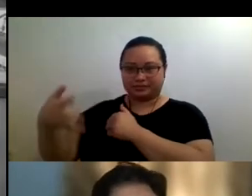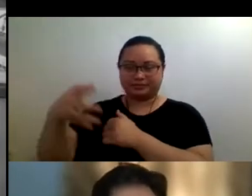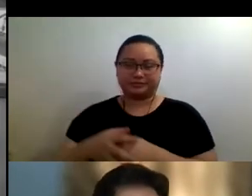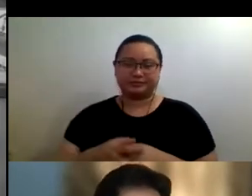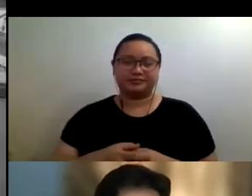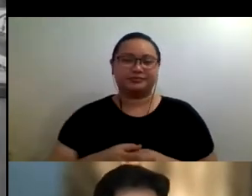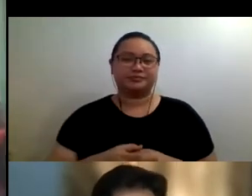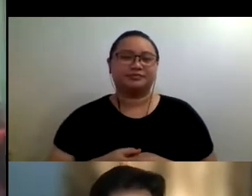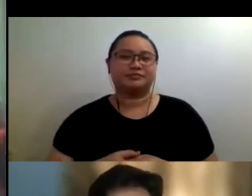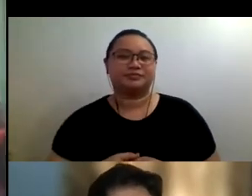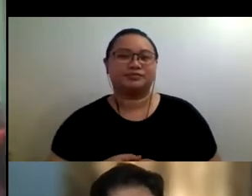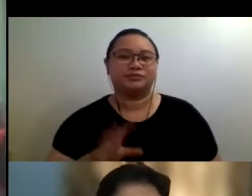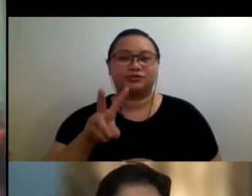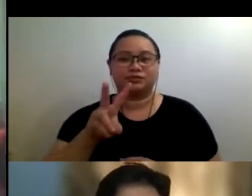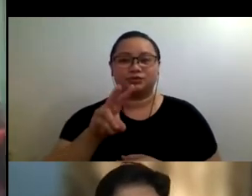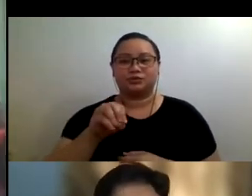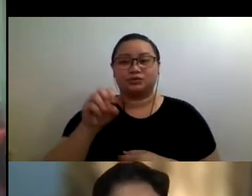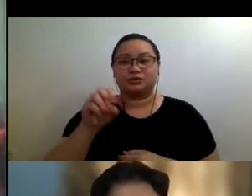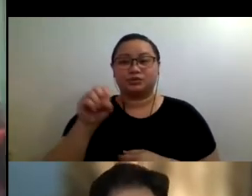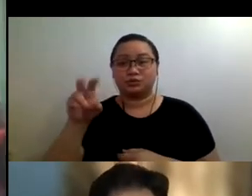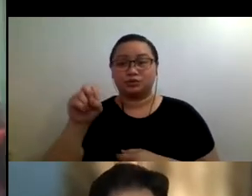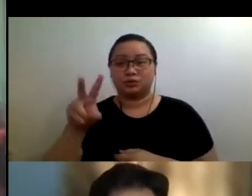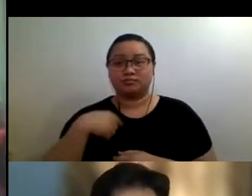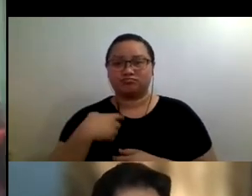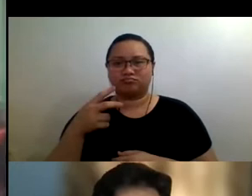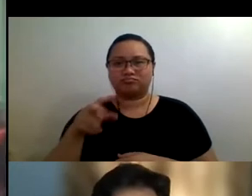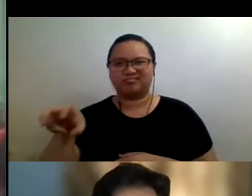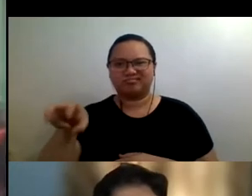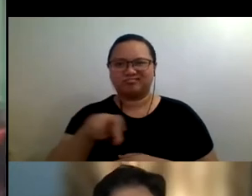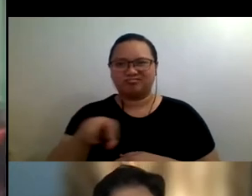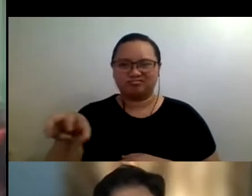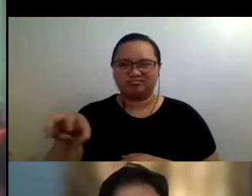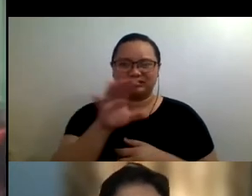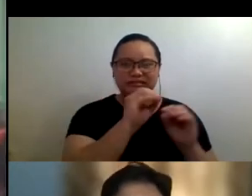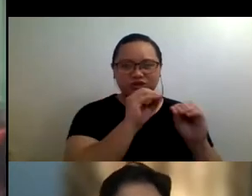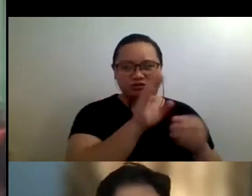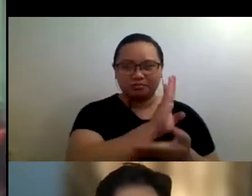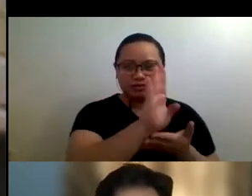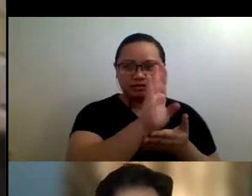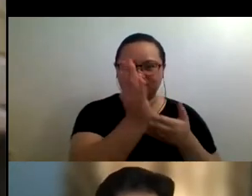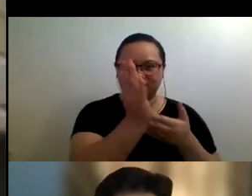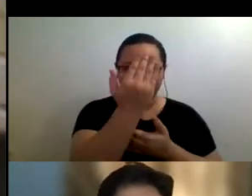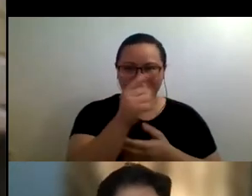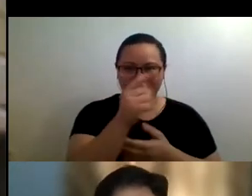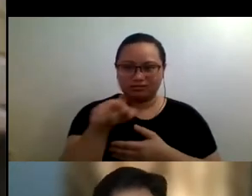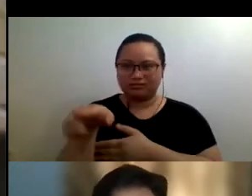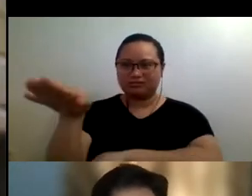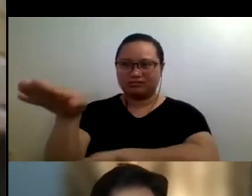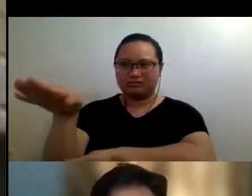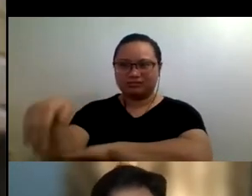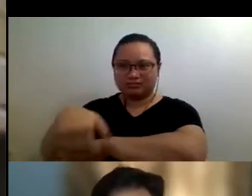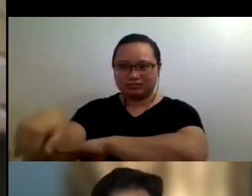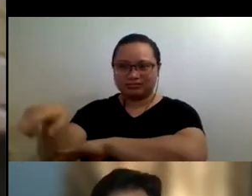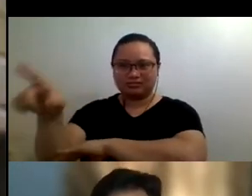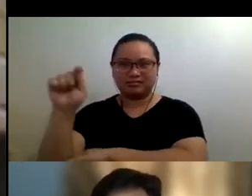jobs. I was teaching with Benilde for my day job, and I was also the team lead of